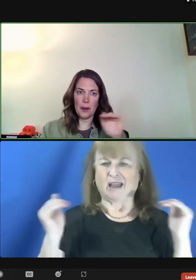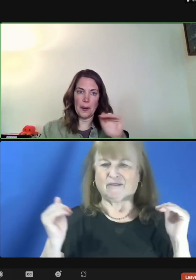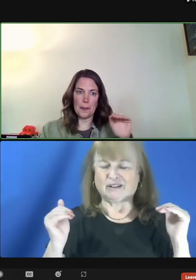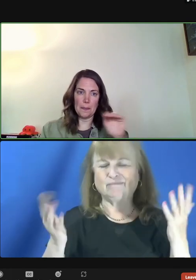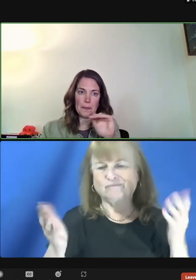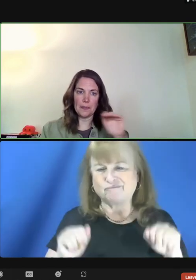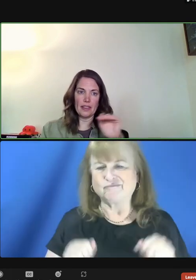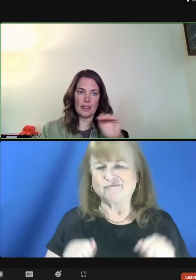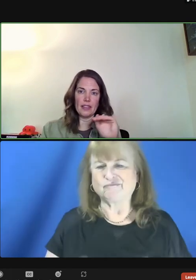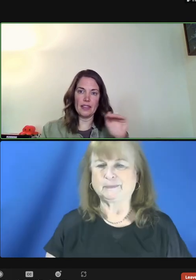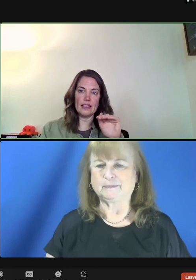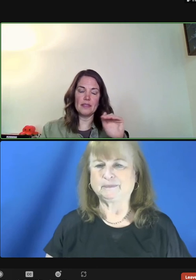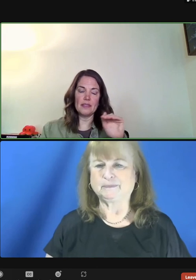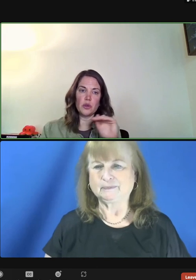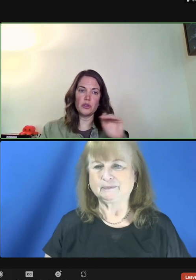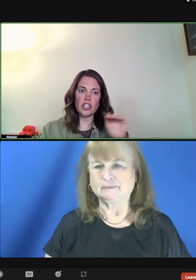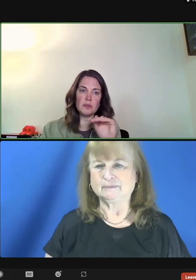level.